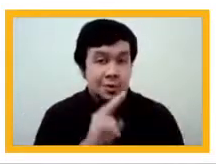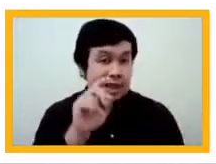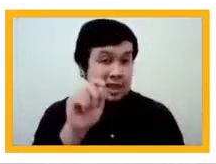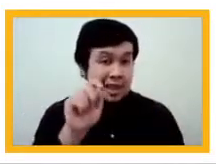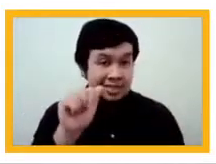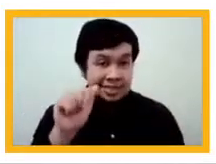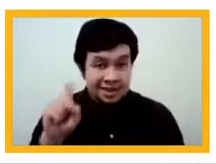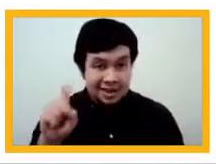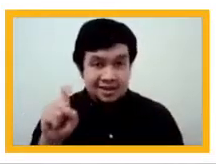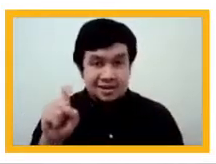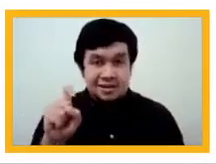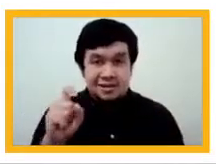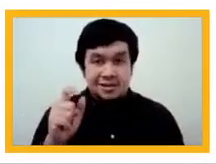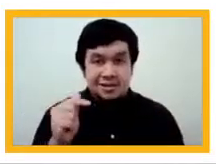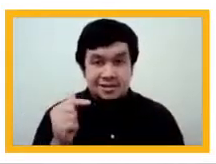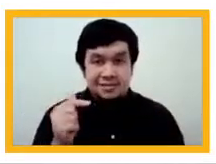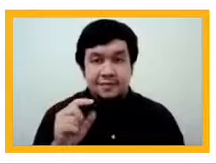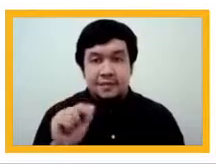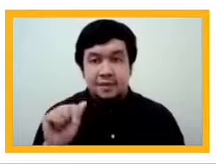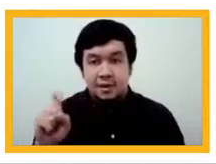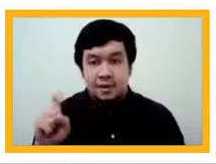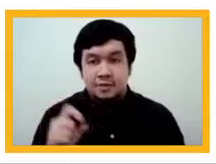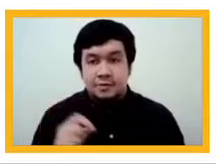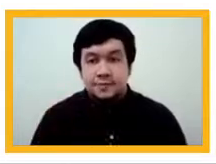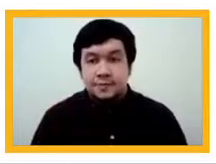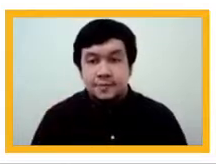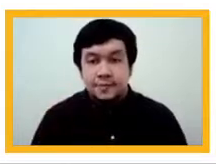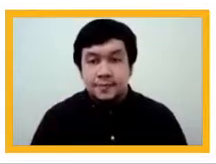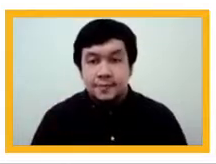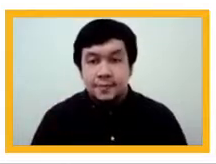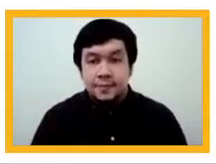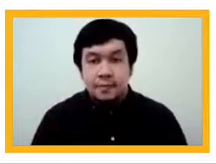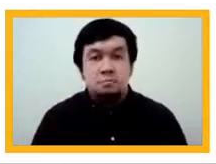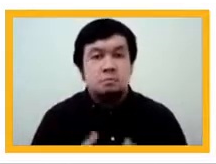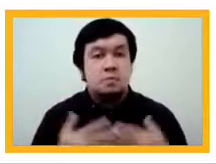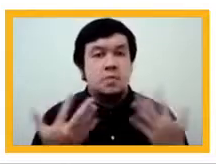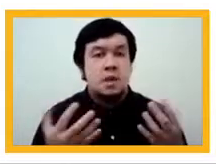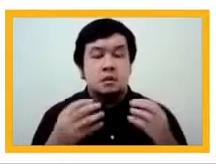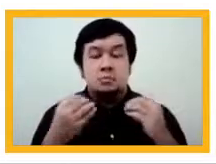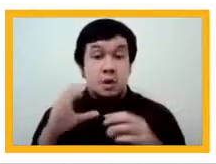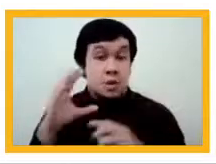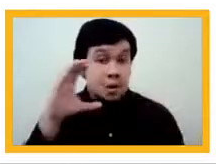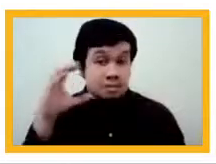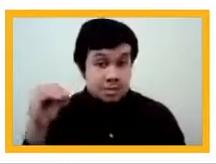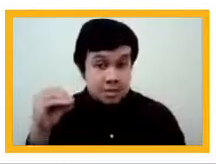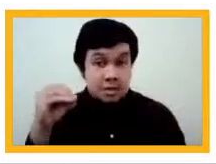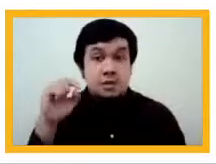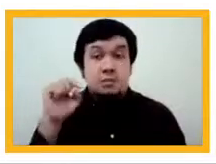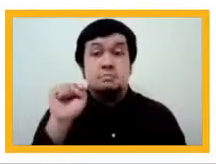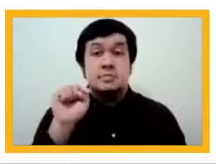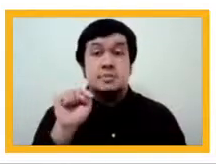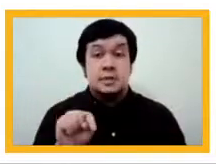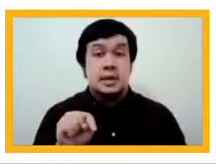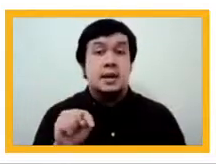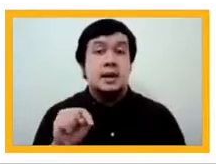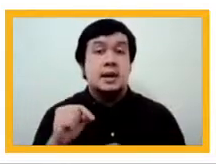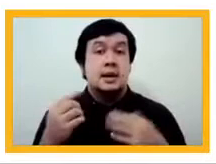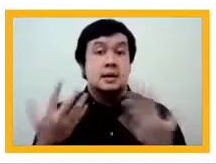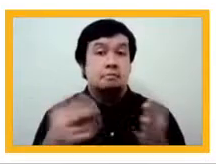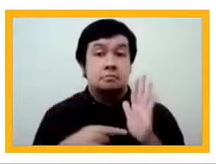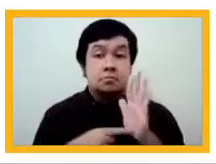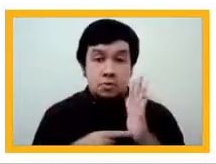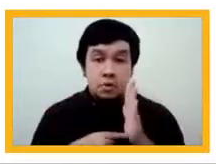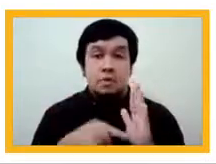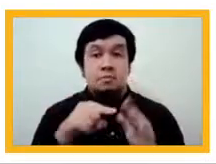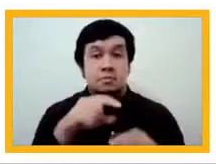enterprises to enable them to provide more training to their own employees. For example, in China,